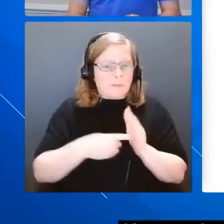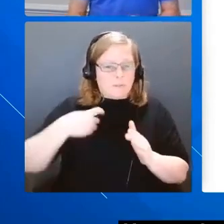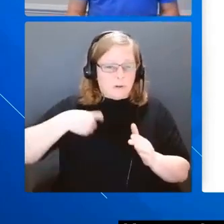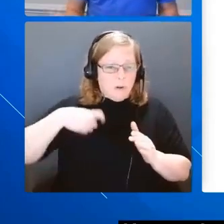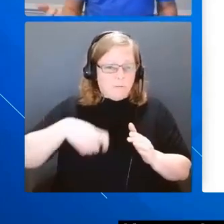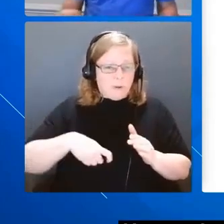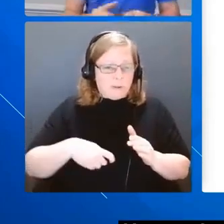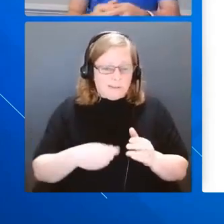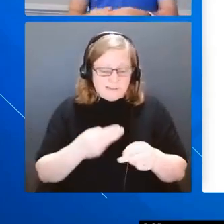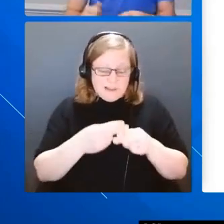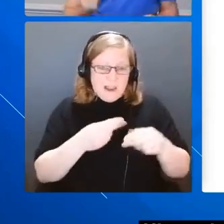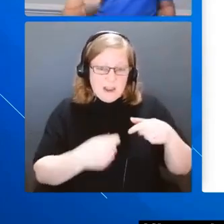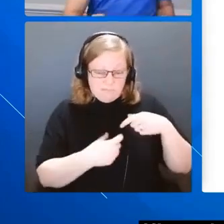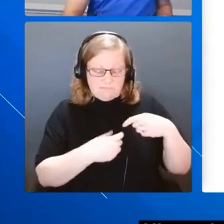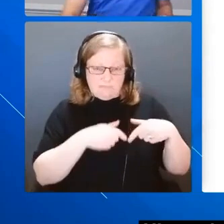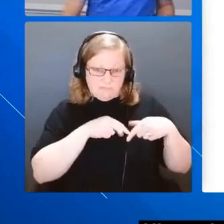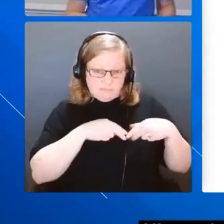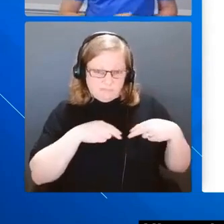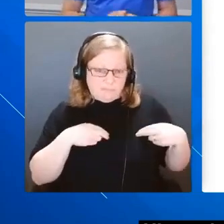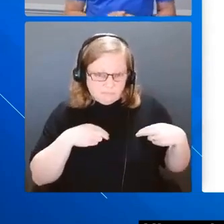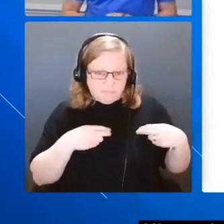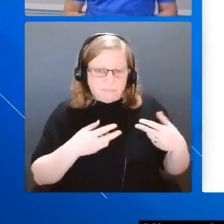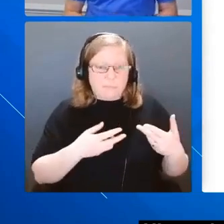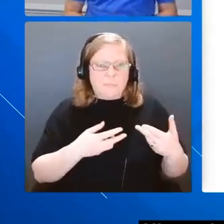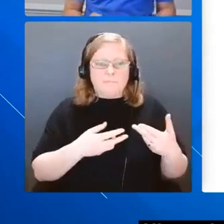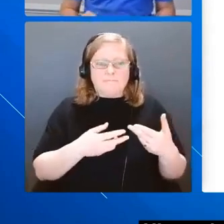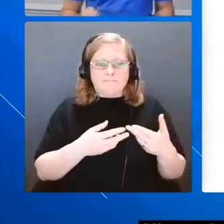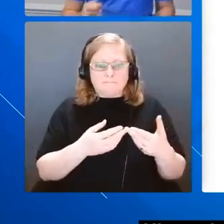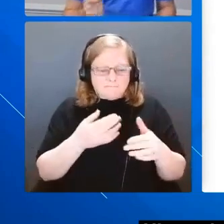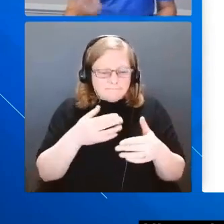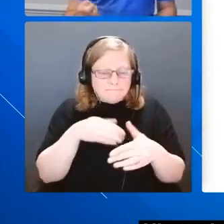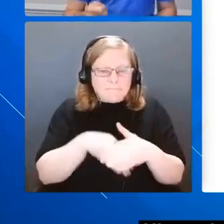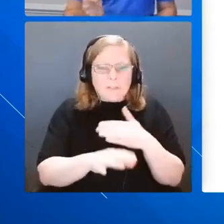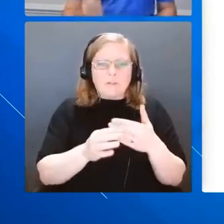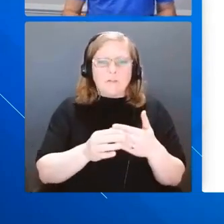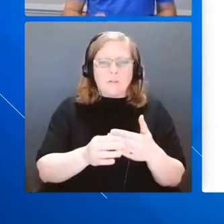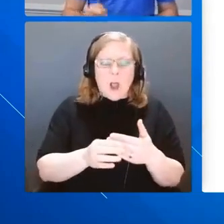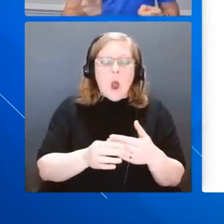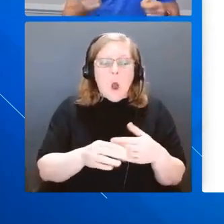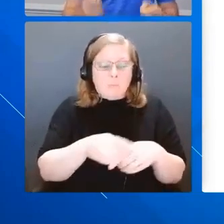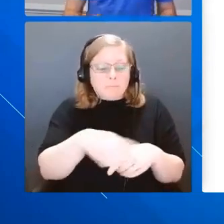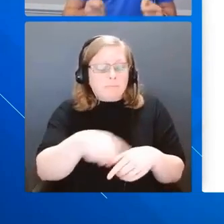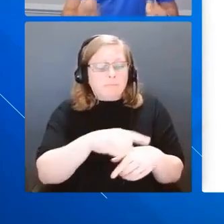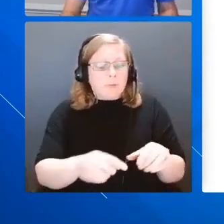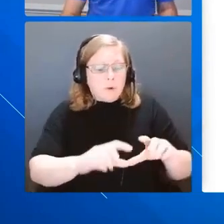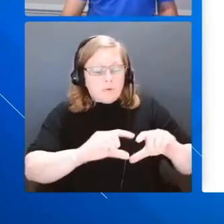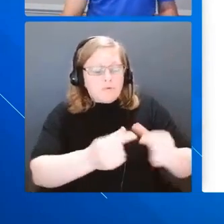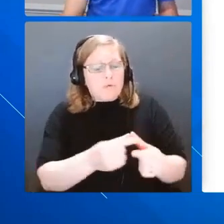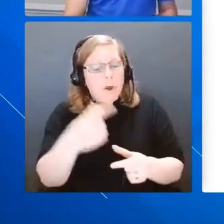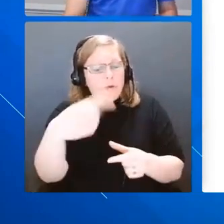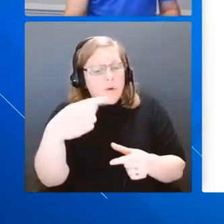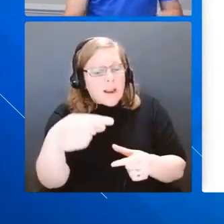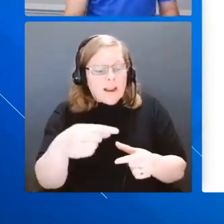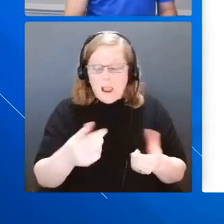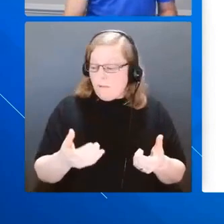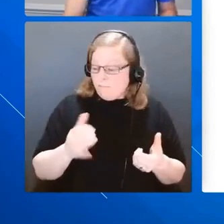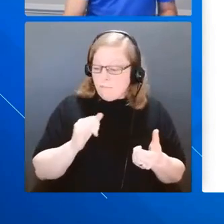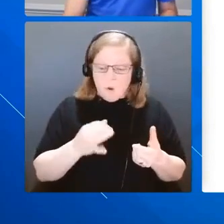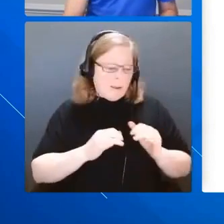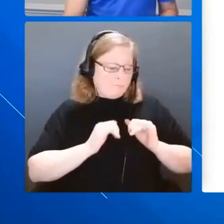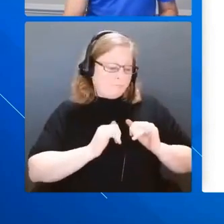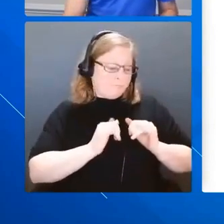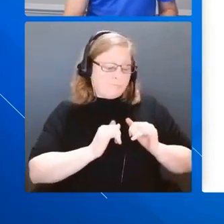right? You're checking in with your coworkers, your friends. Oh, you're the green group. Cool, me too, right?